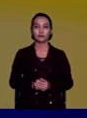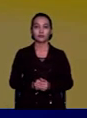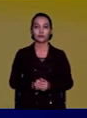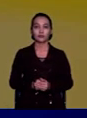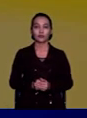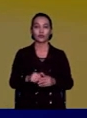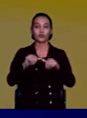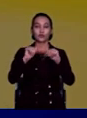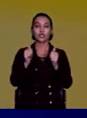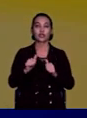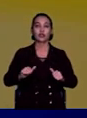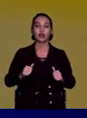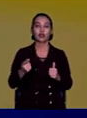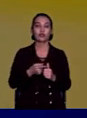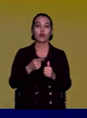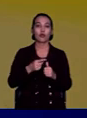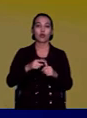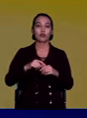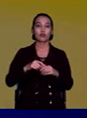Bu shaklimiz doira.